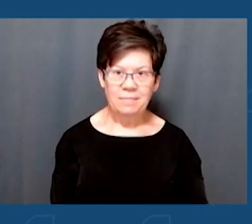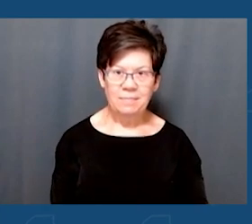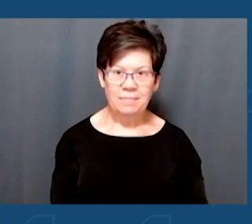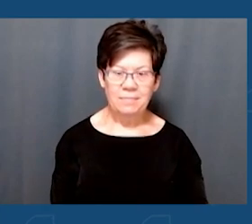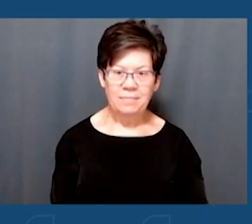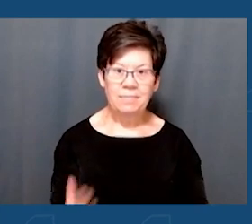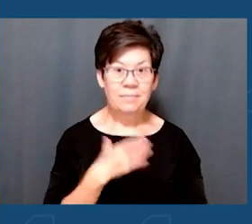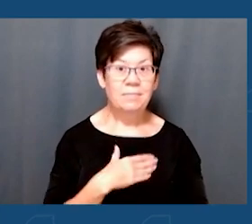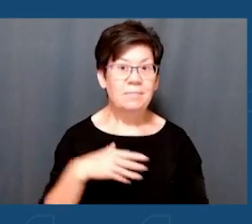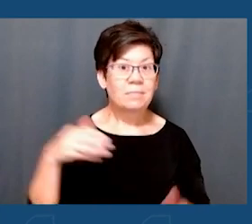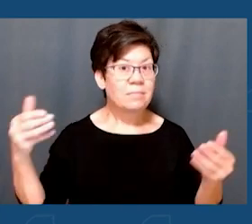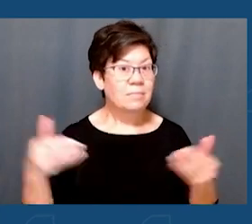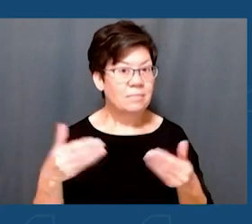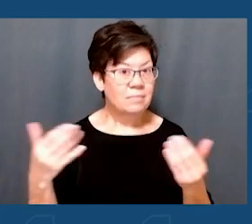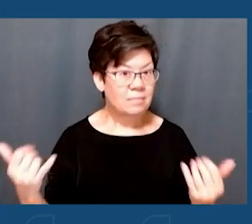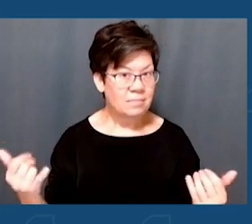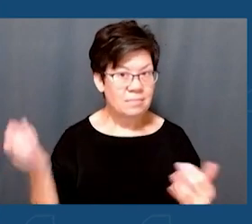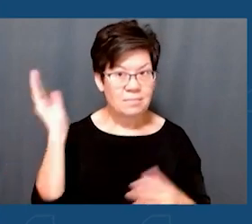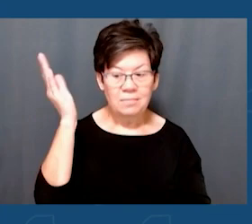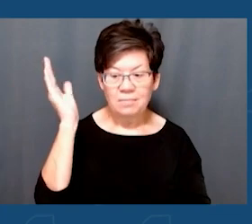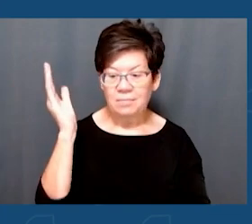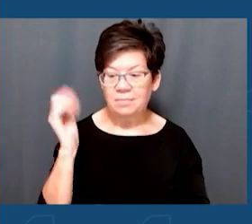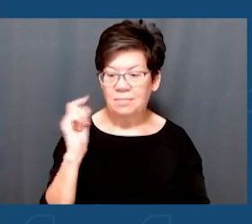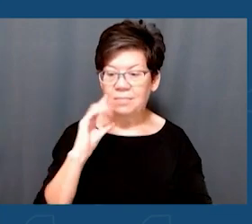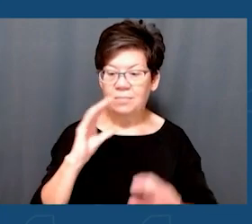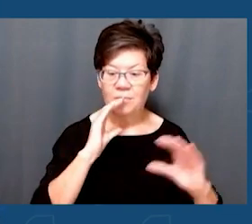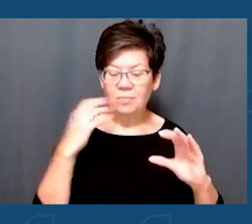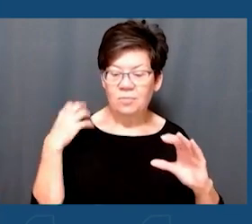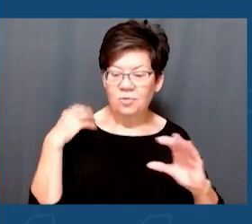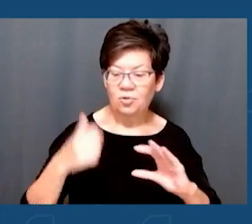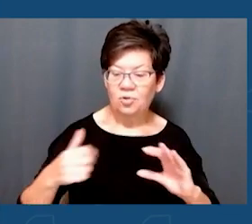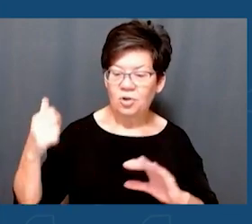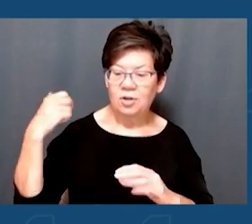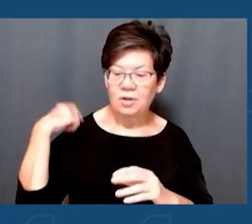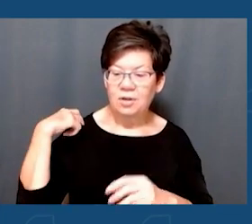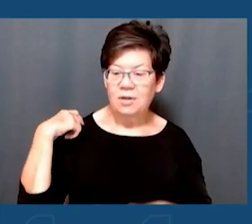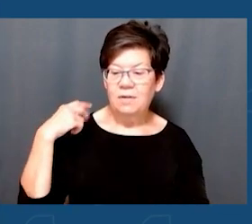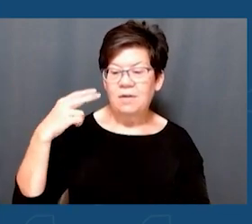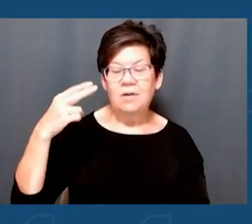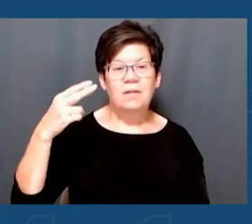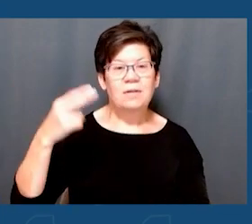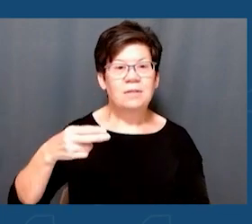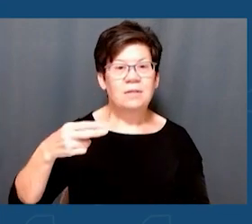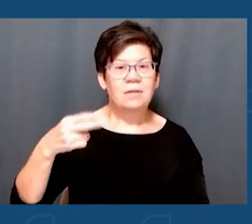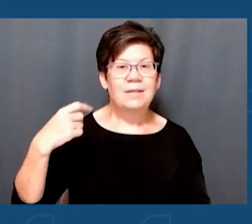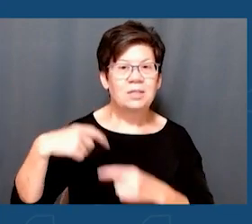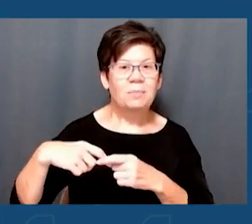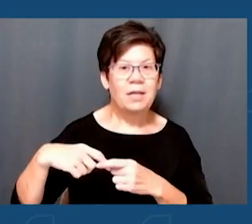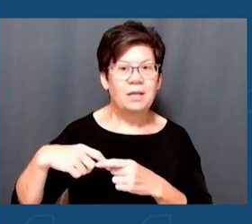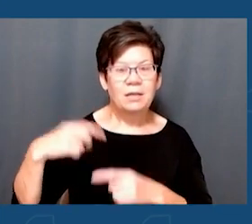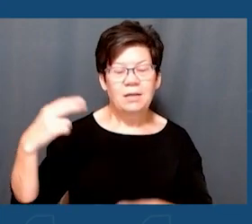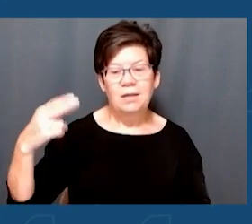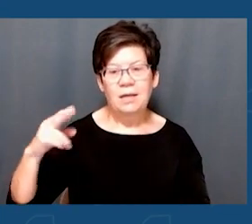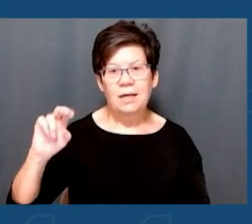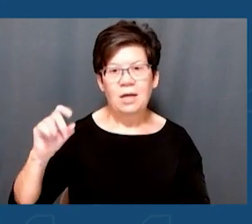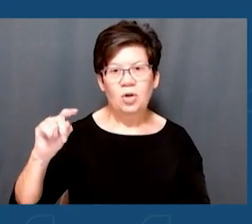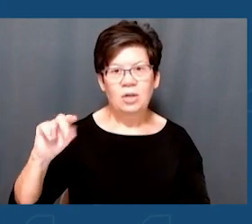Please welcome to the podium Communications Chair of Hispanic Heritage Council, Dinora Santos.